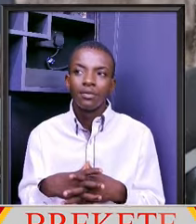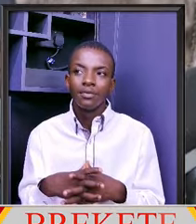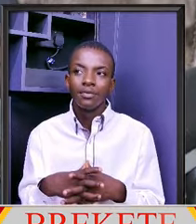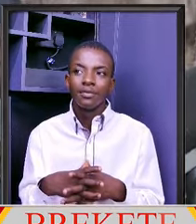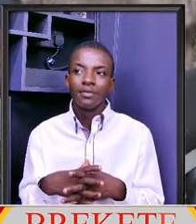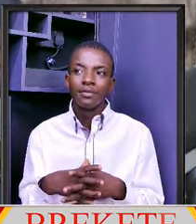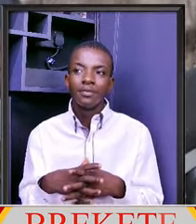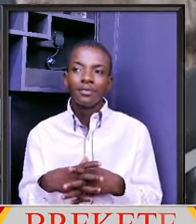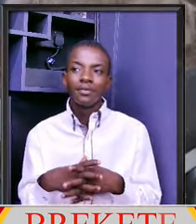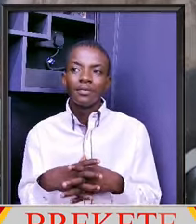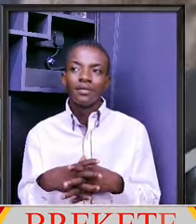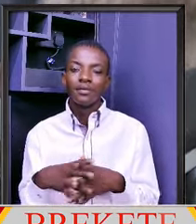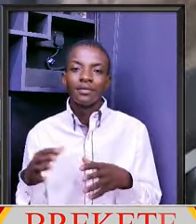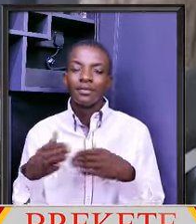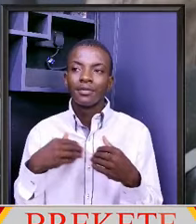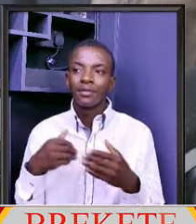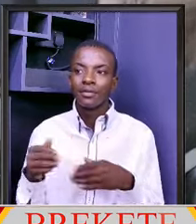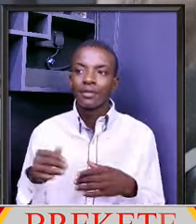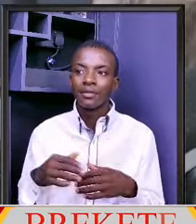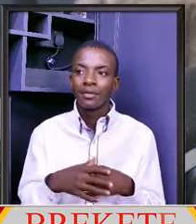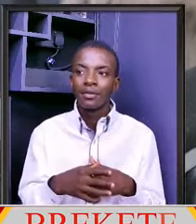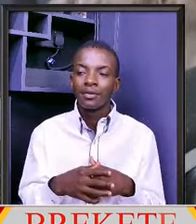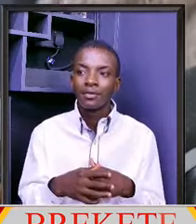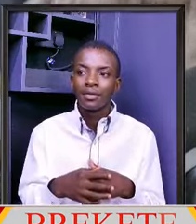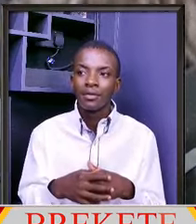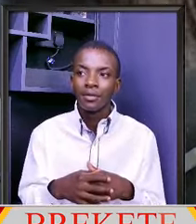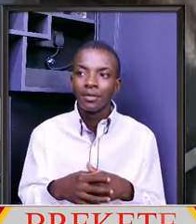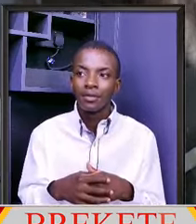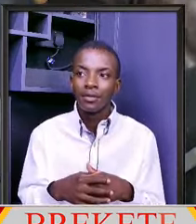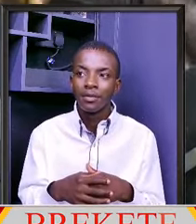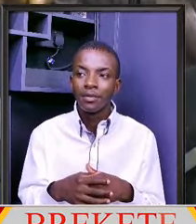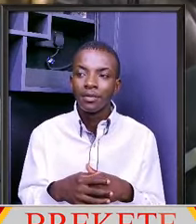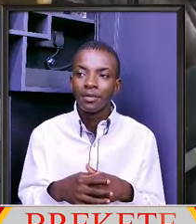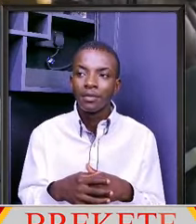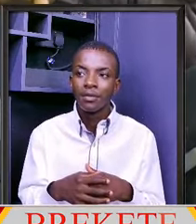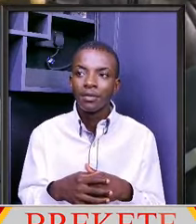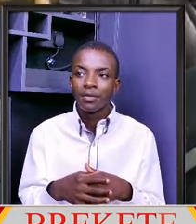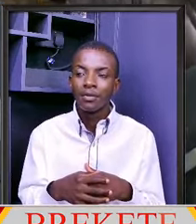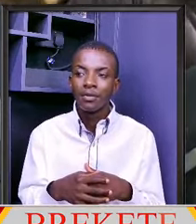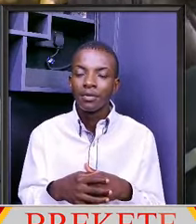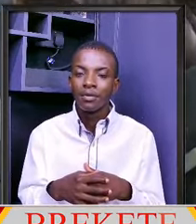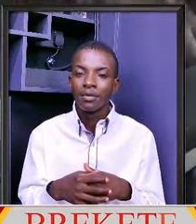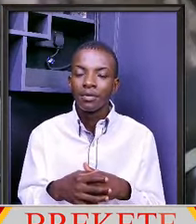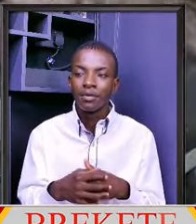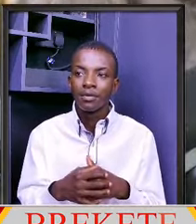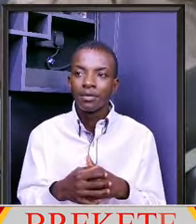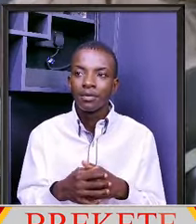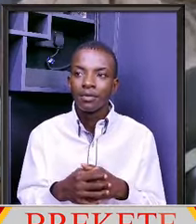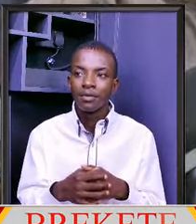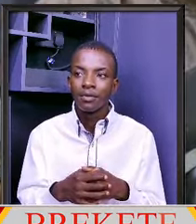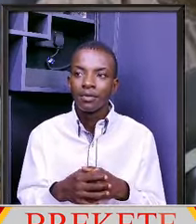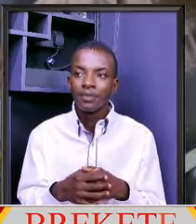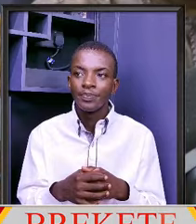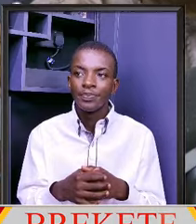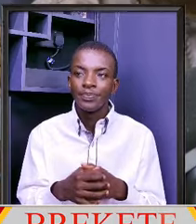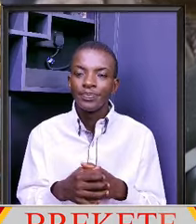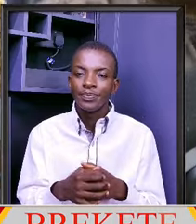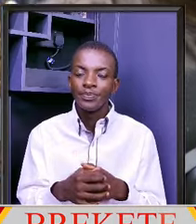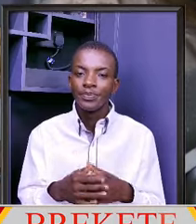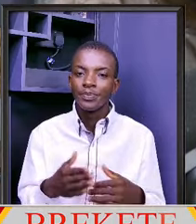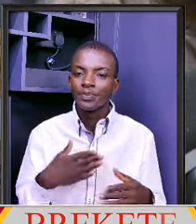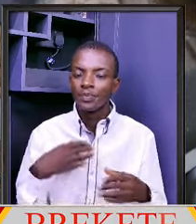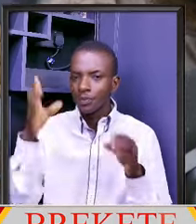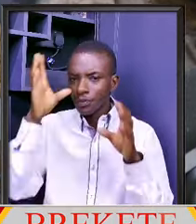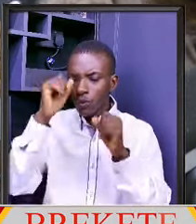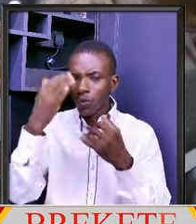they talk, say, matter day for court. Why you no fit open mouth talk? Now, this person, you fit interrupt. My president, why